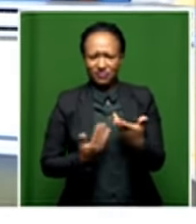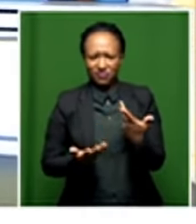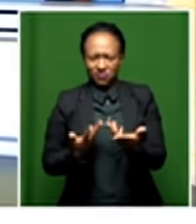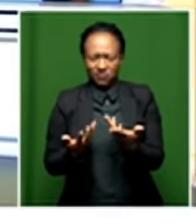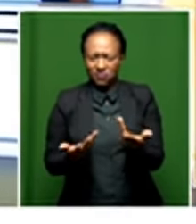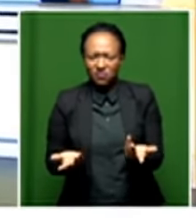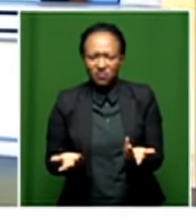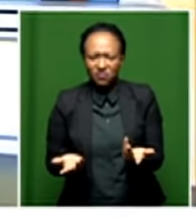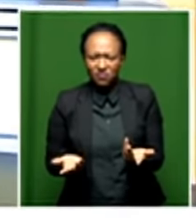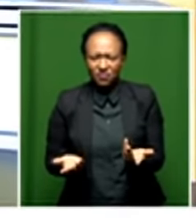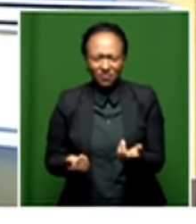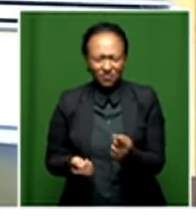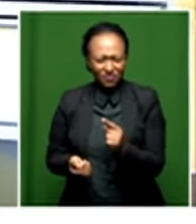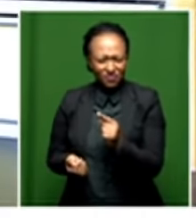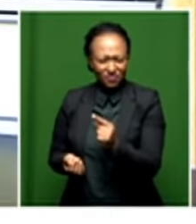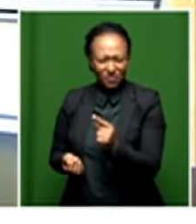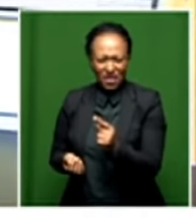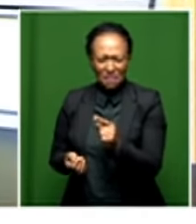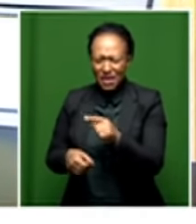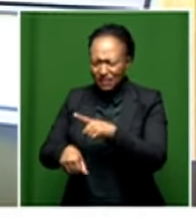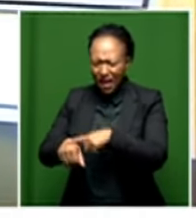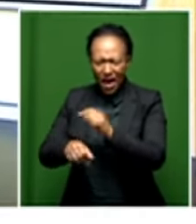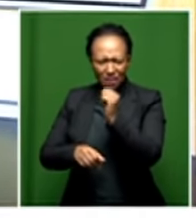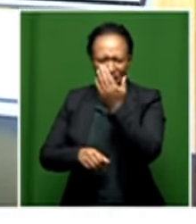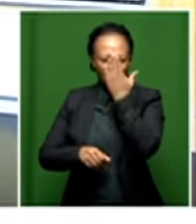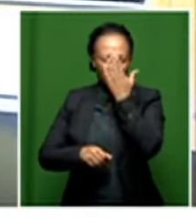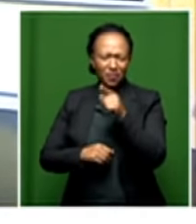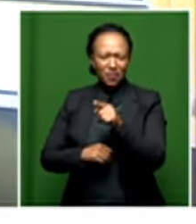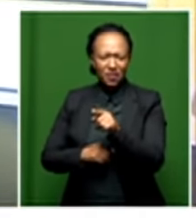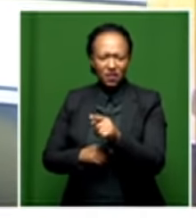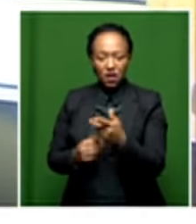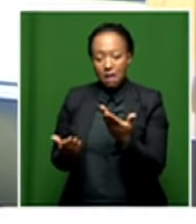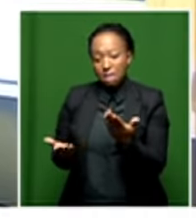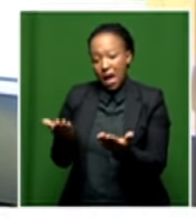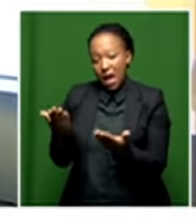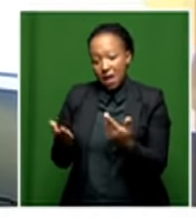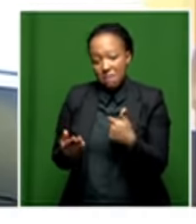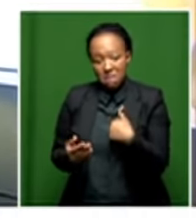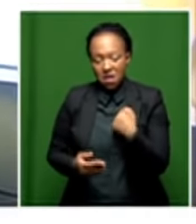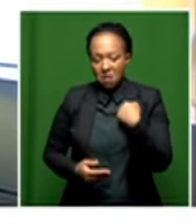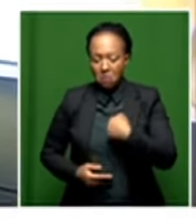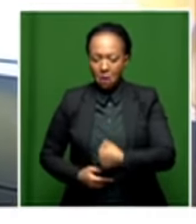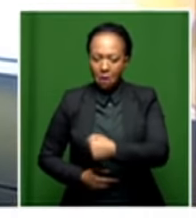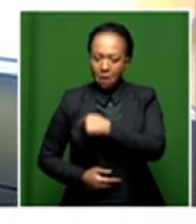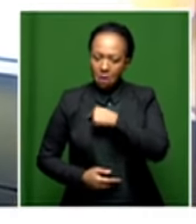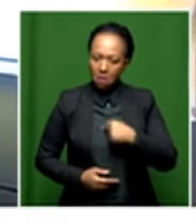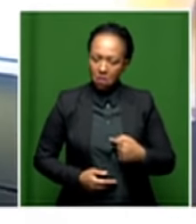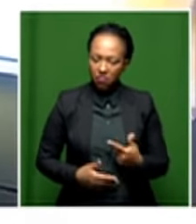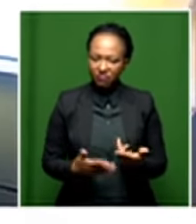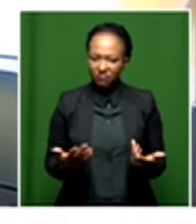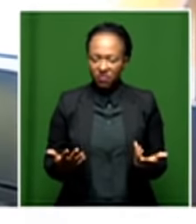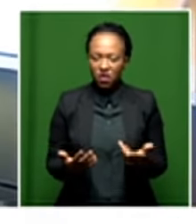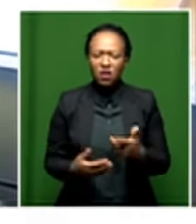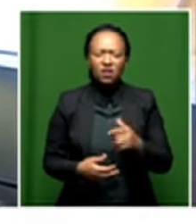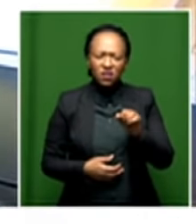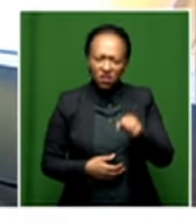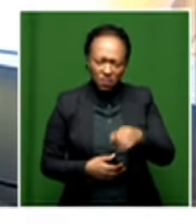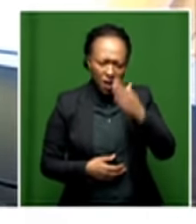is perhaps a little bit of last minute. But maybe I'm wrong. But I know of people that were